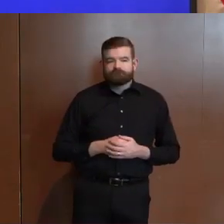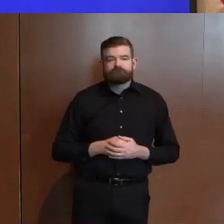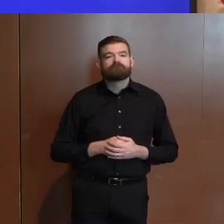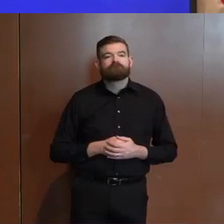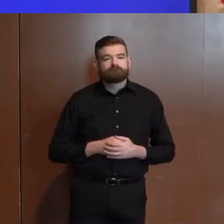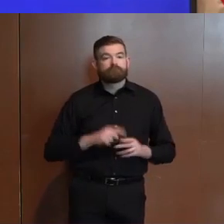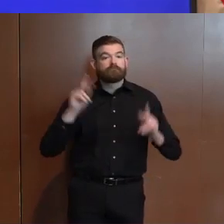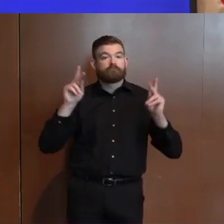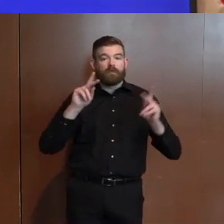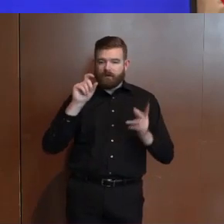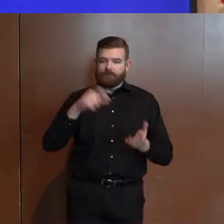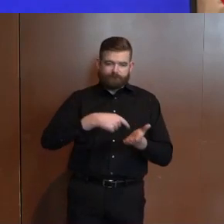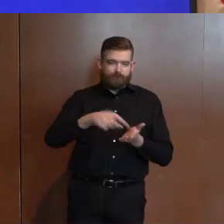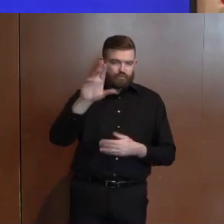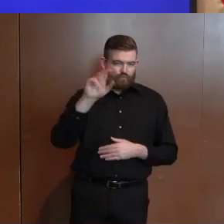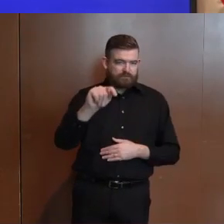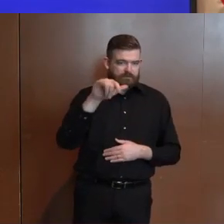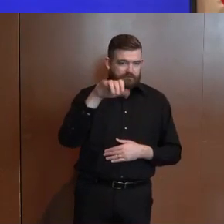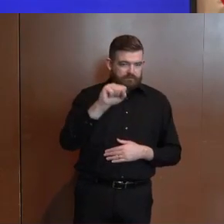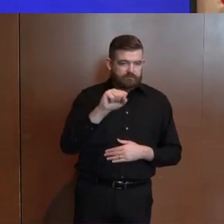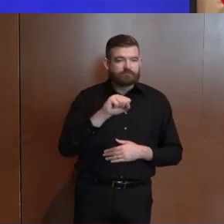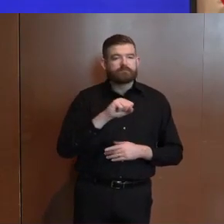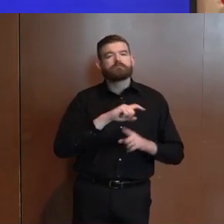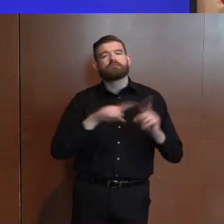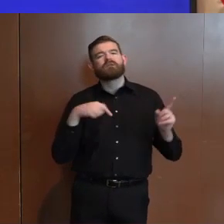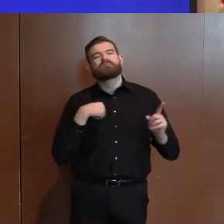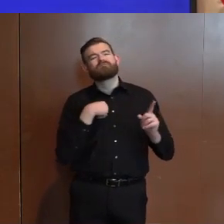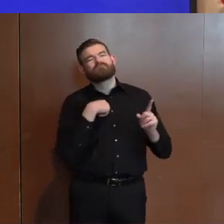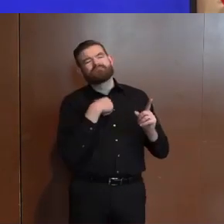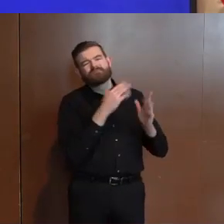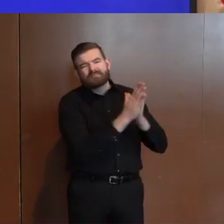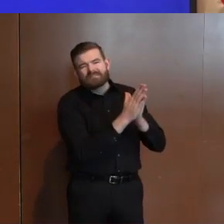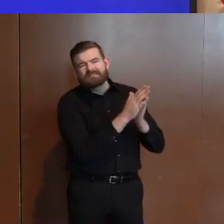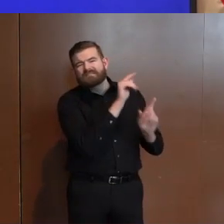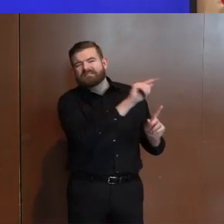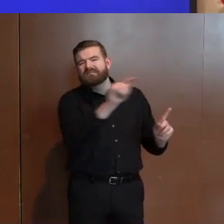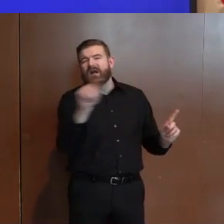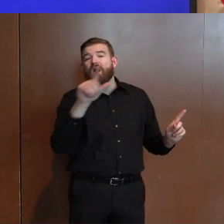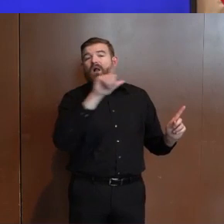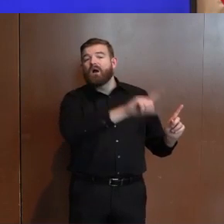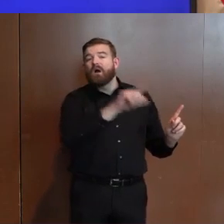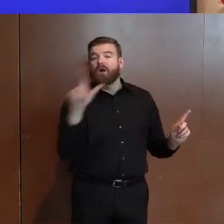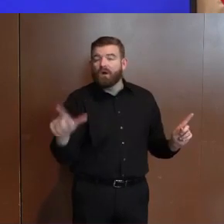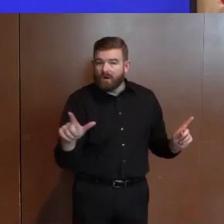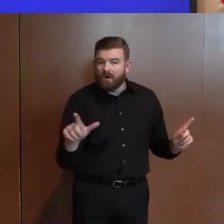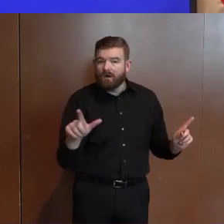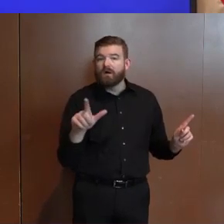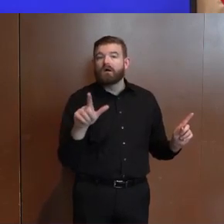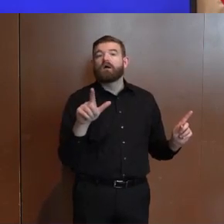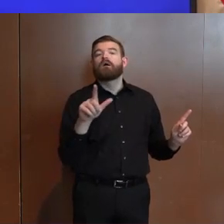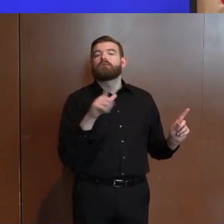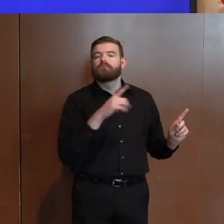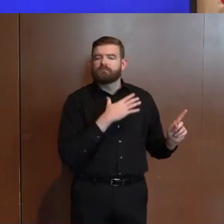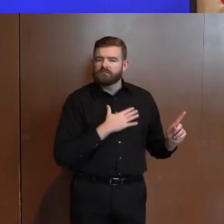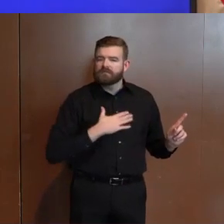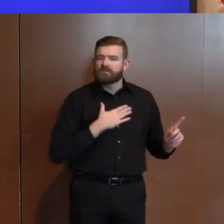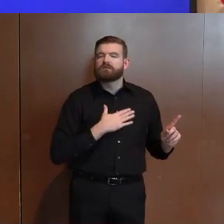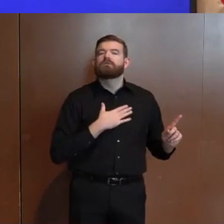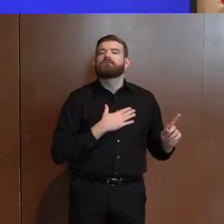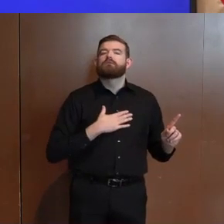we're also asking landlords who are benefiting from some act, including the 90-day holiday from the